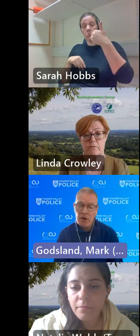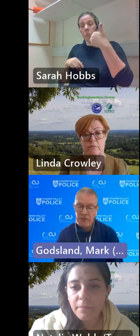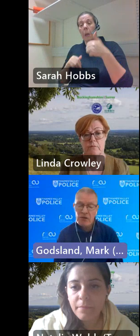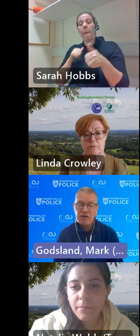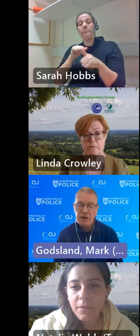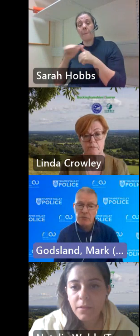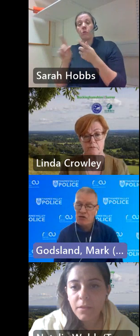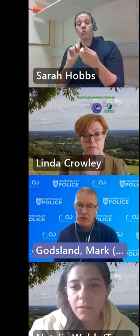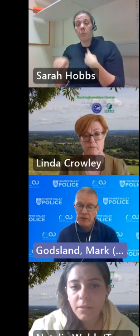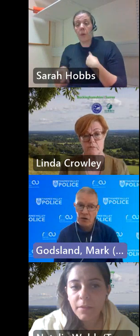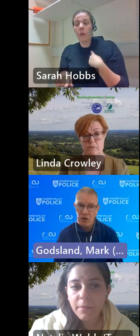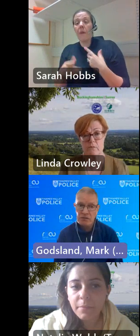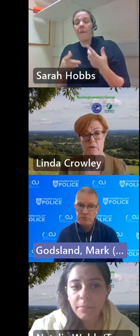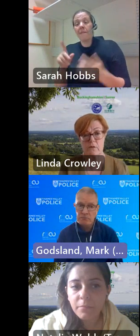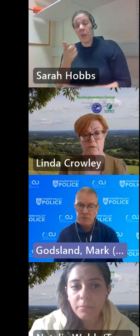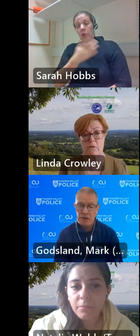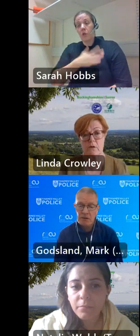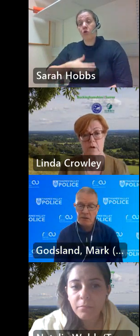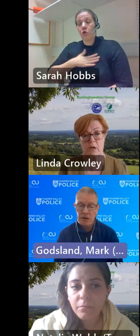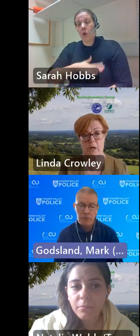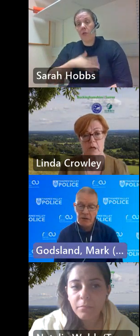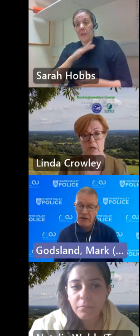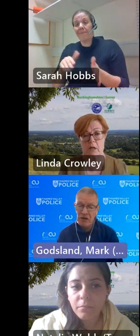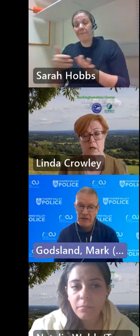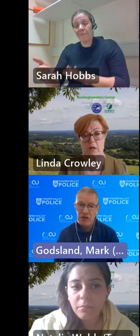can. Firstly, I'm sorry for your loss.